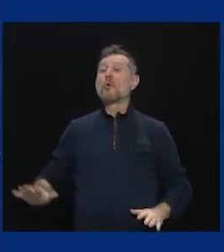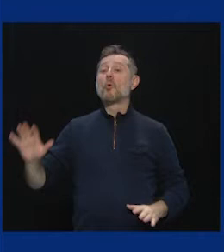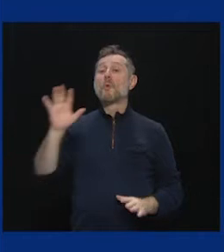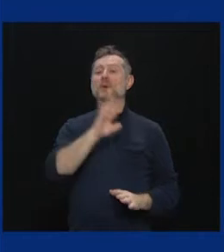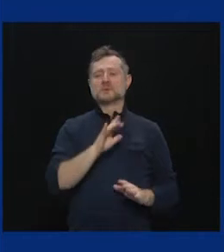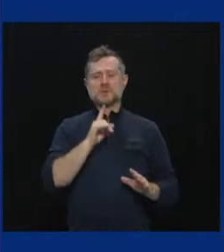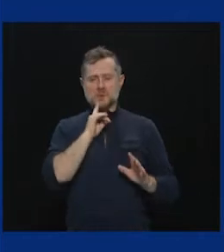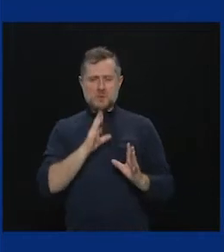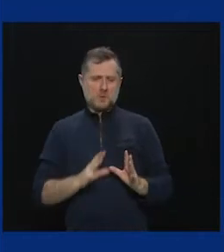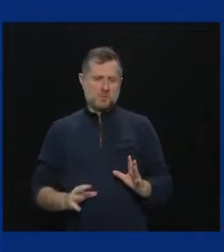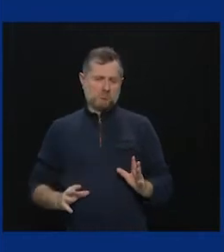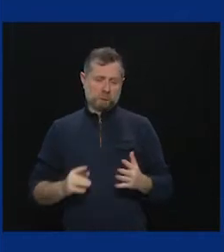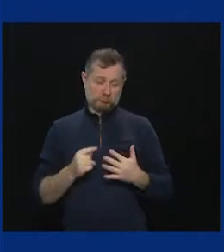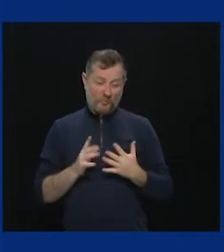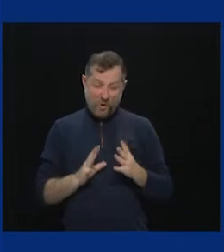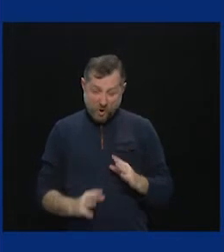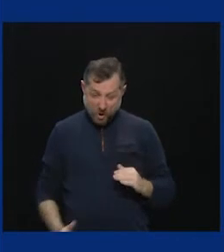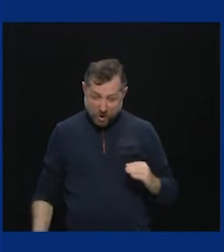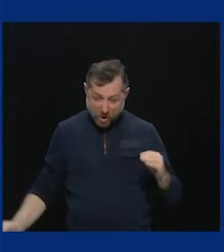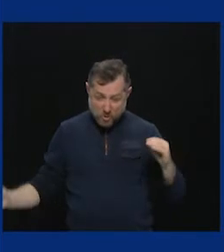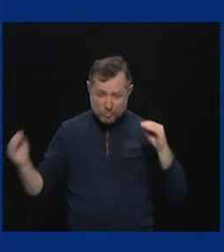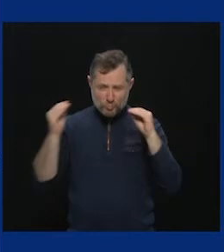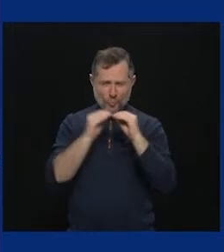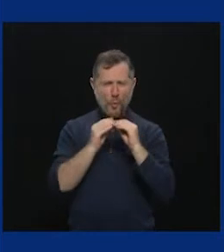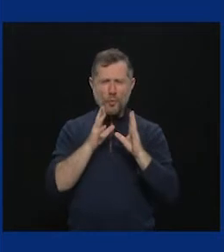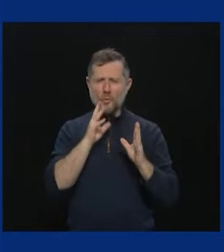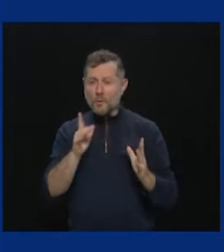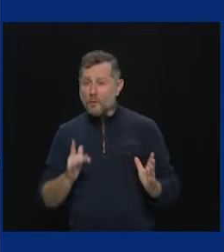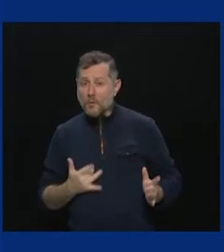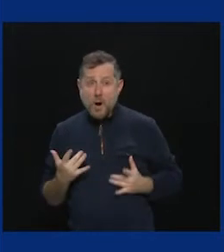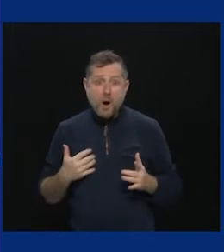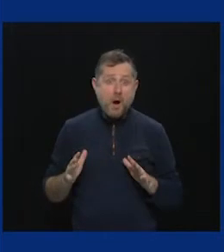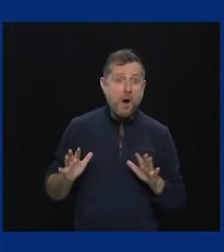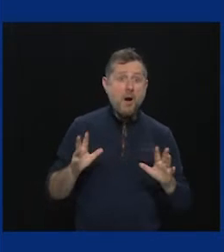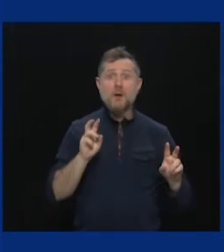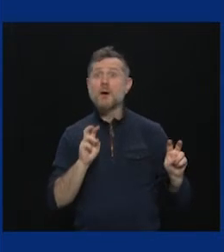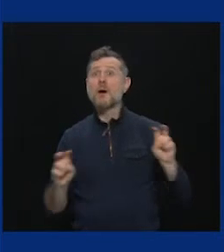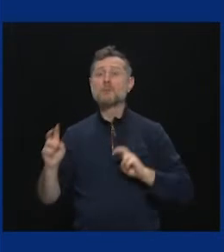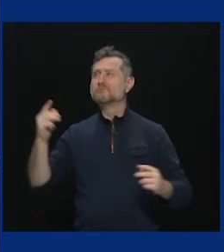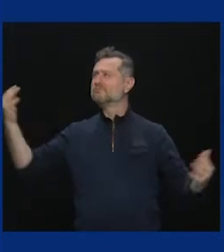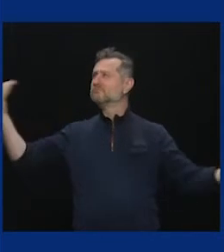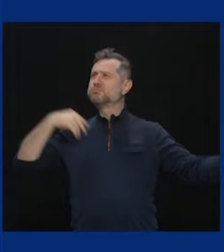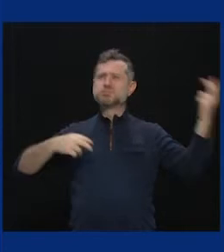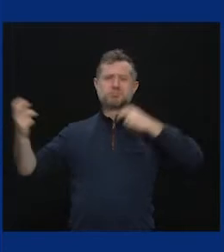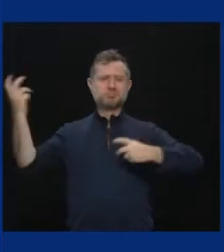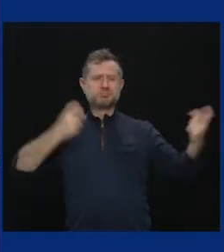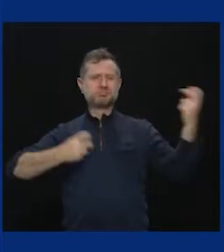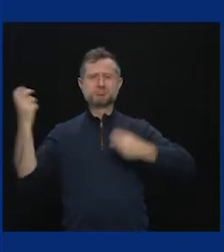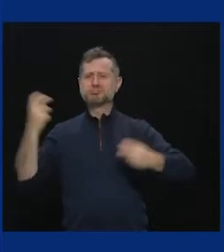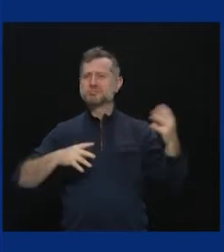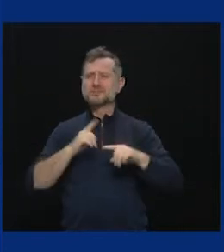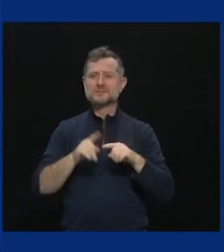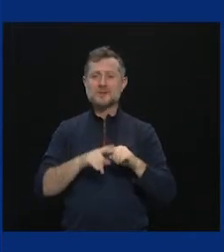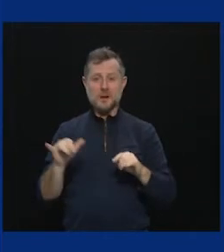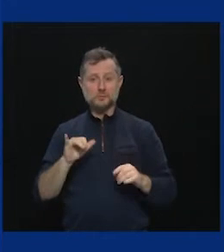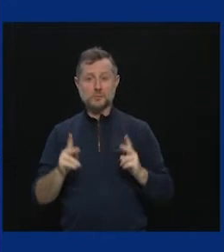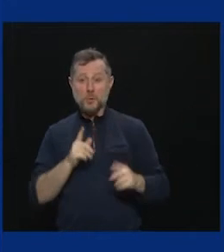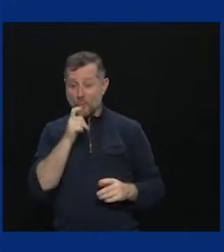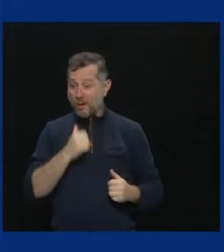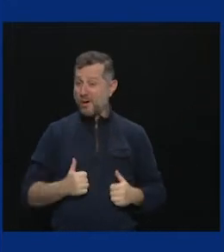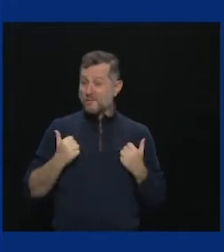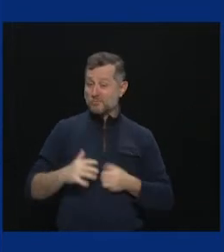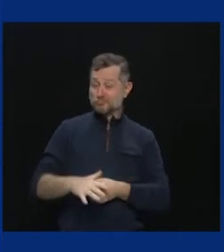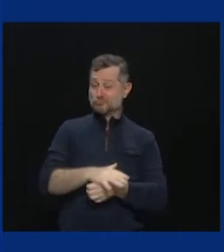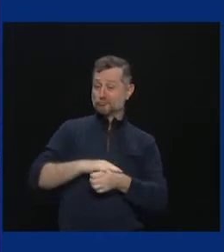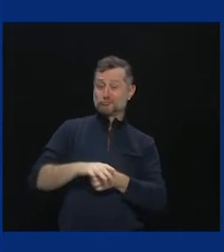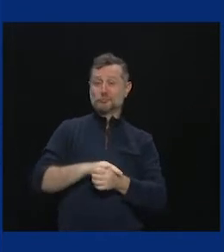dynamic by those who visit here, who, like our own diverse residents, come from all corners of the